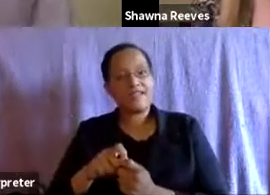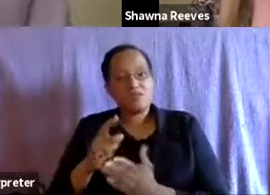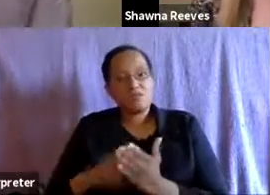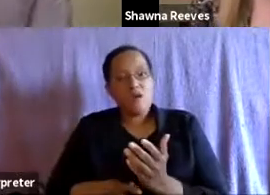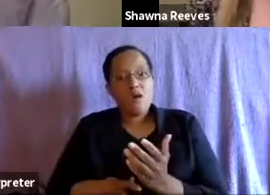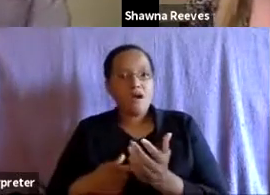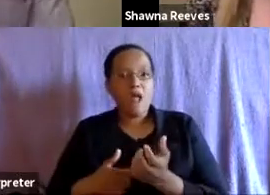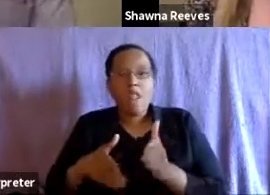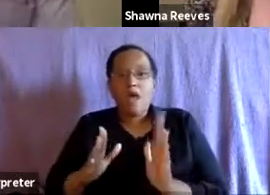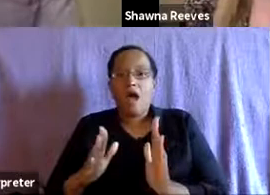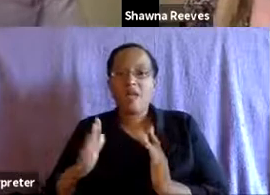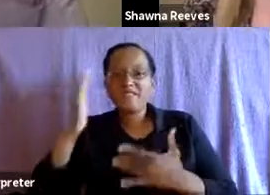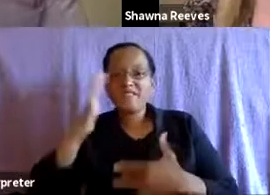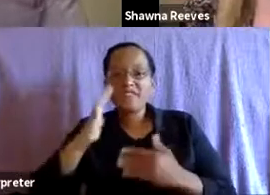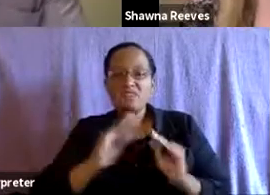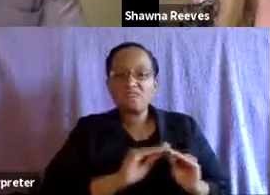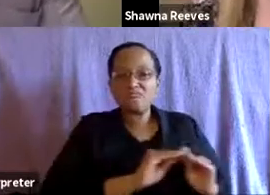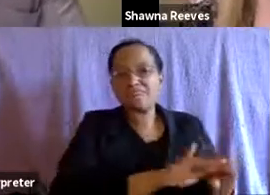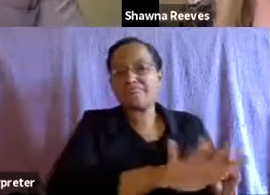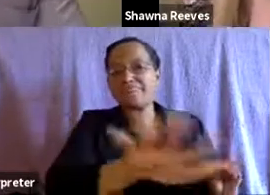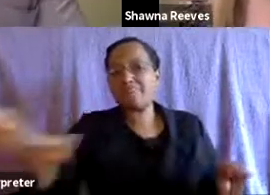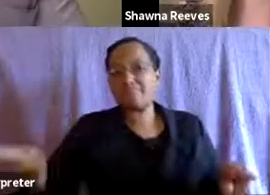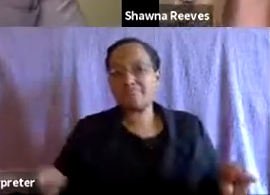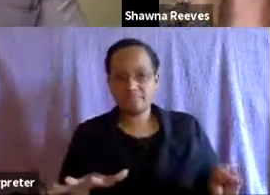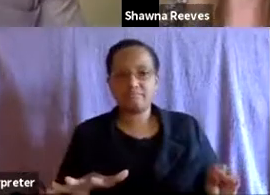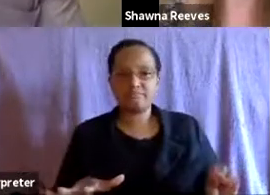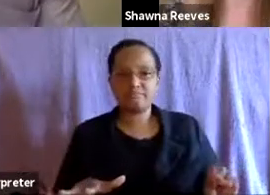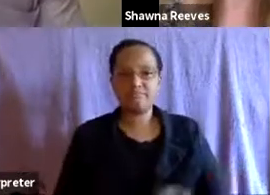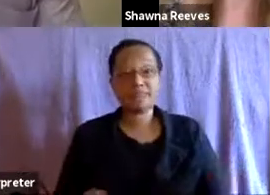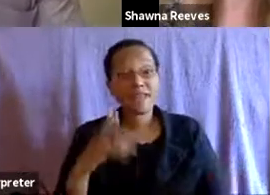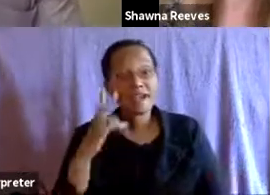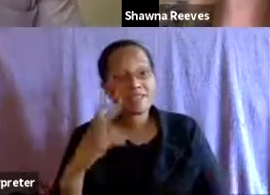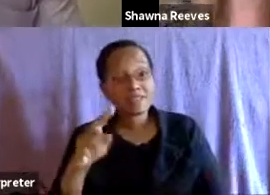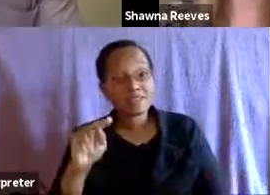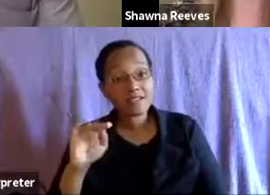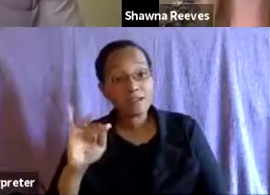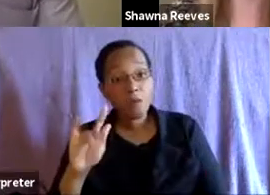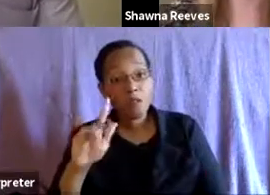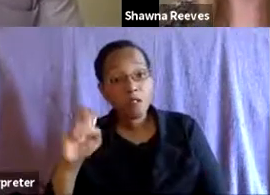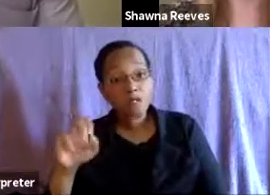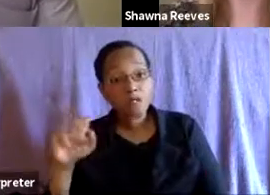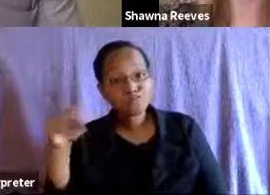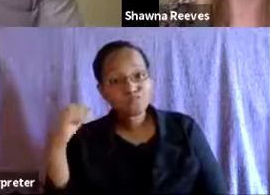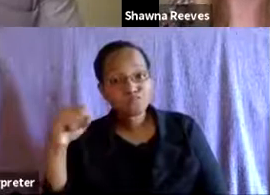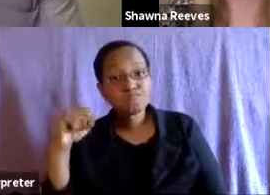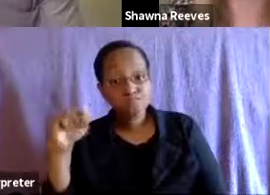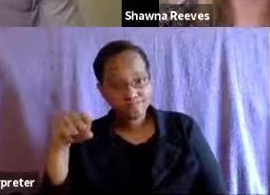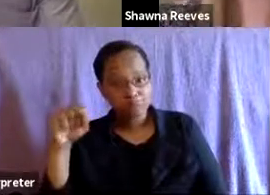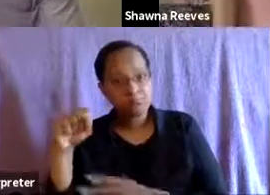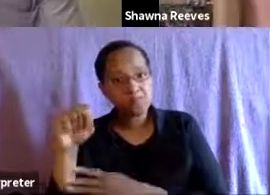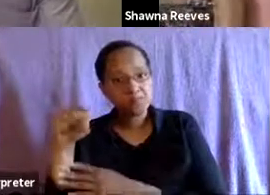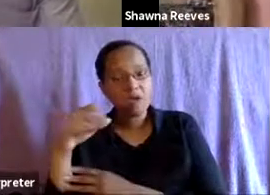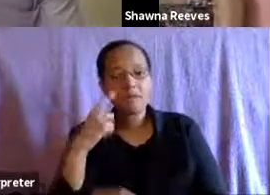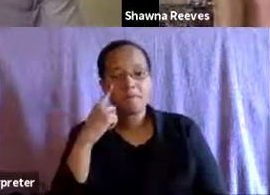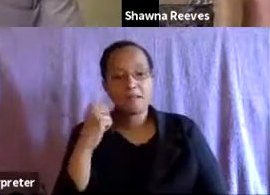or 3 at a time in order to make ends meet. And this, we know, was the kind of springboard that the virus used